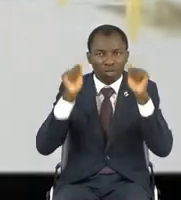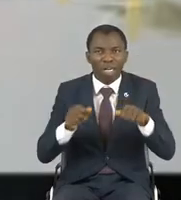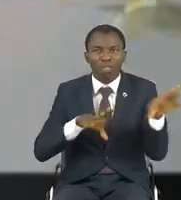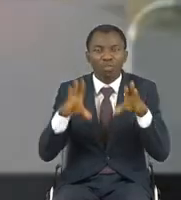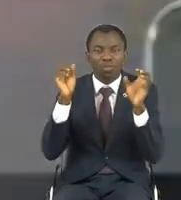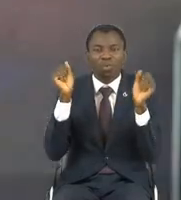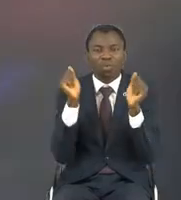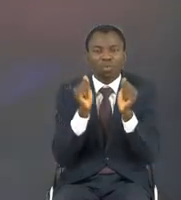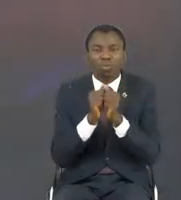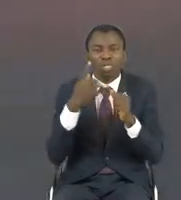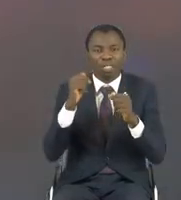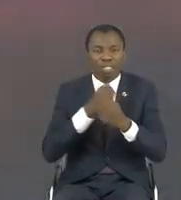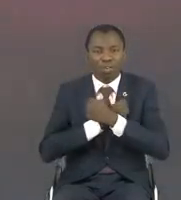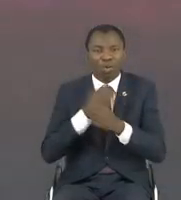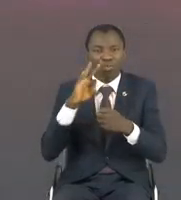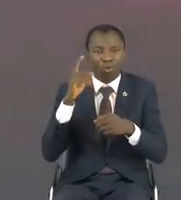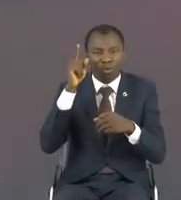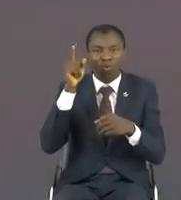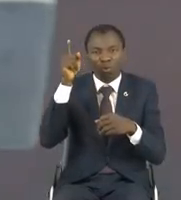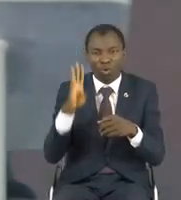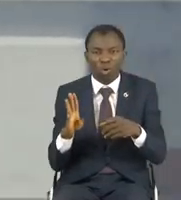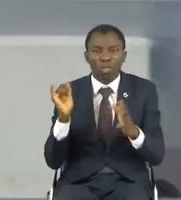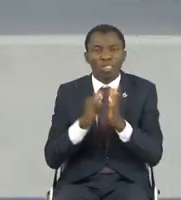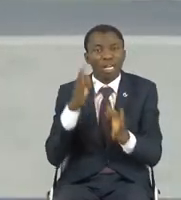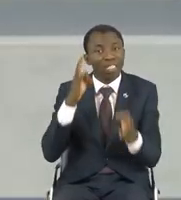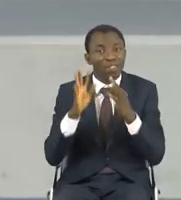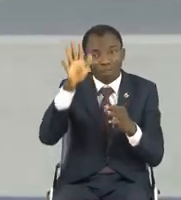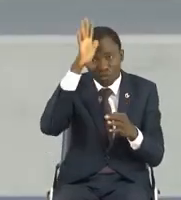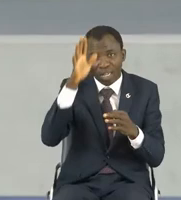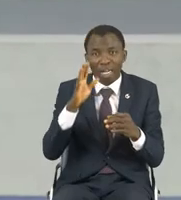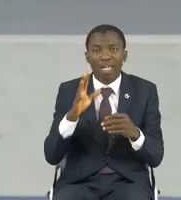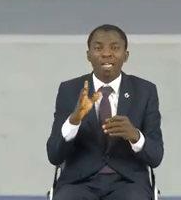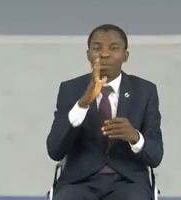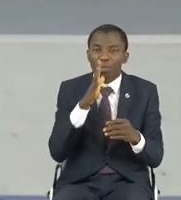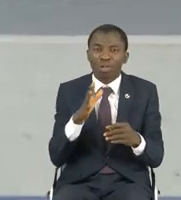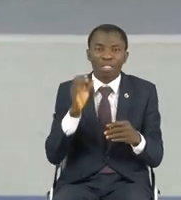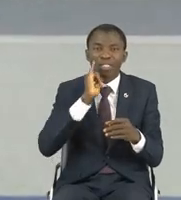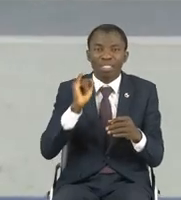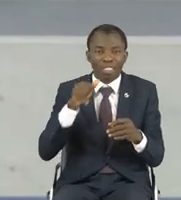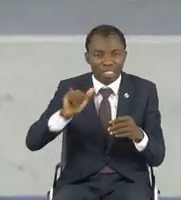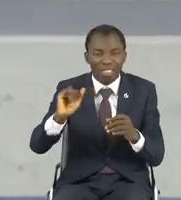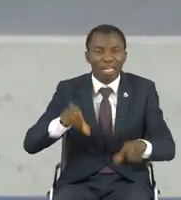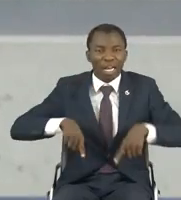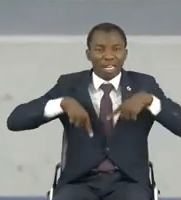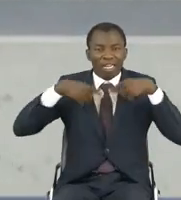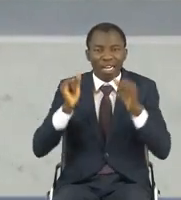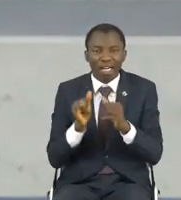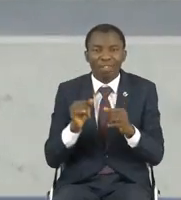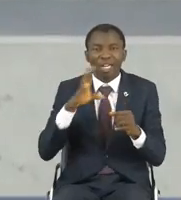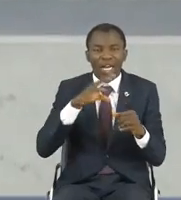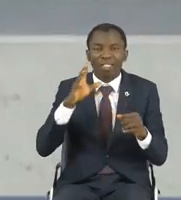to make sure that if your dad is still alive, mom is still alive, and son still alive, and daughter is